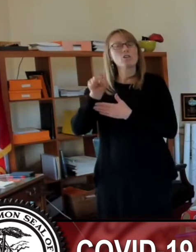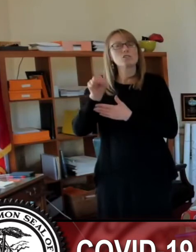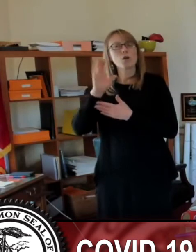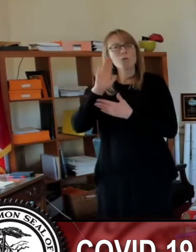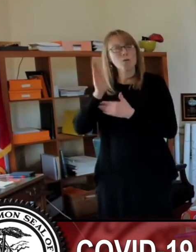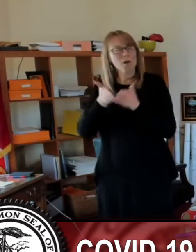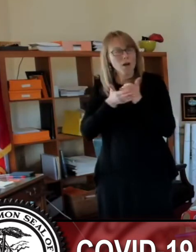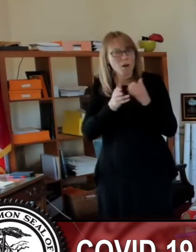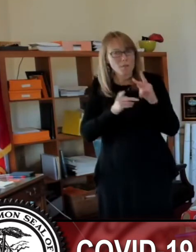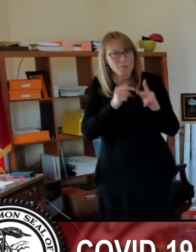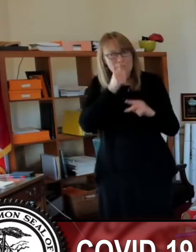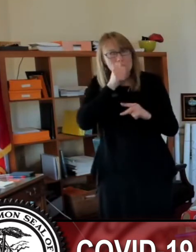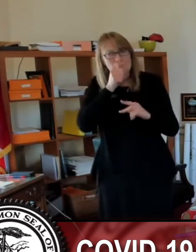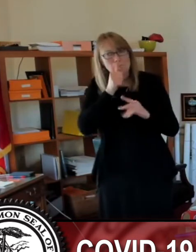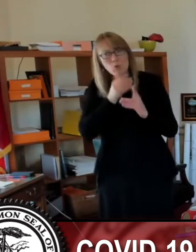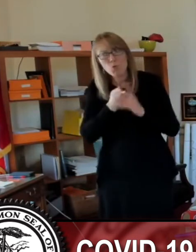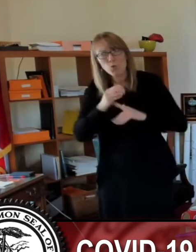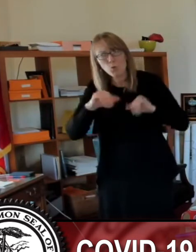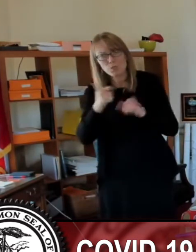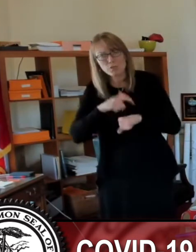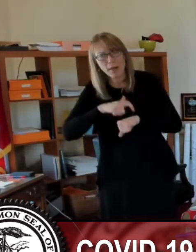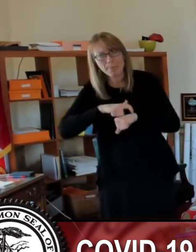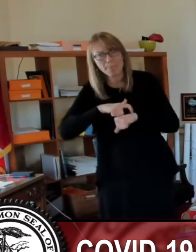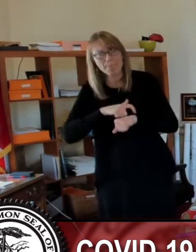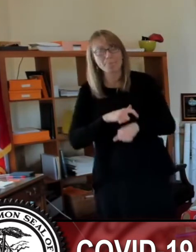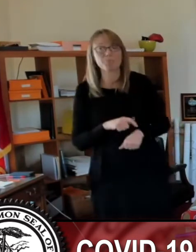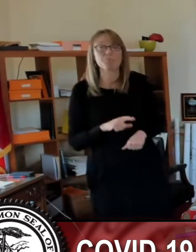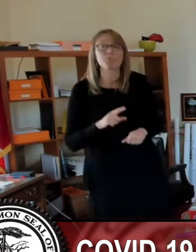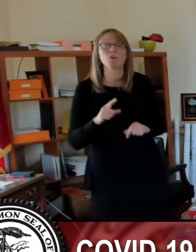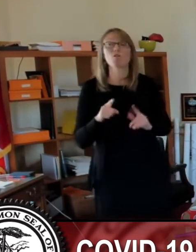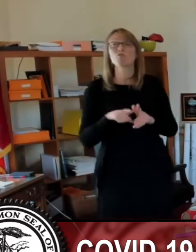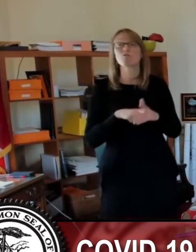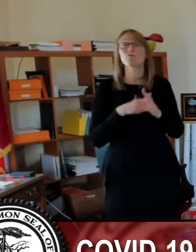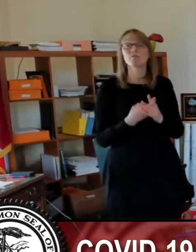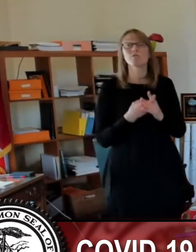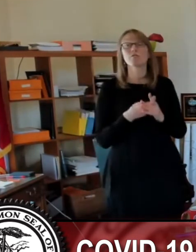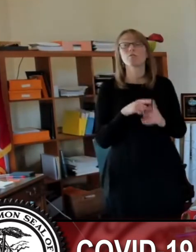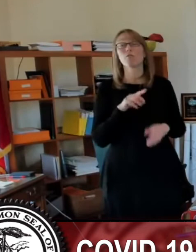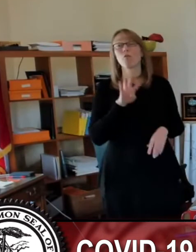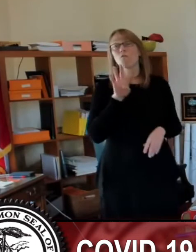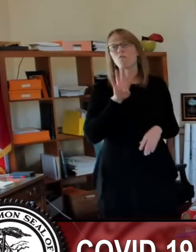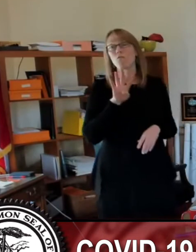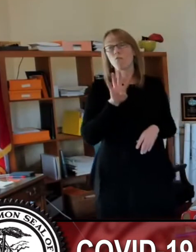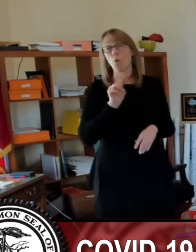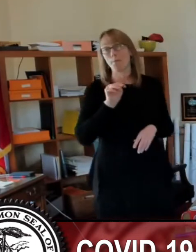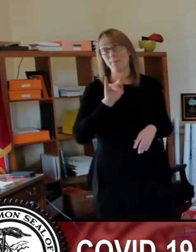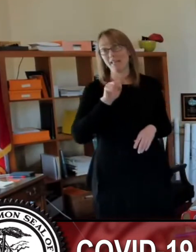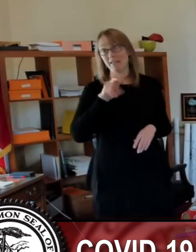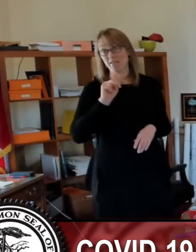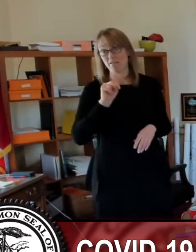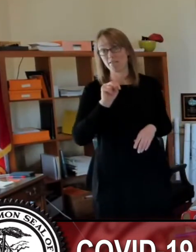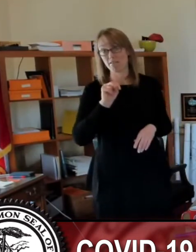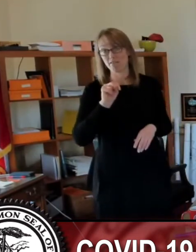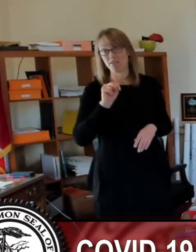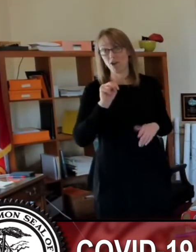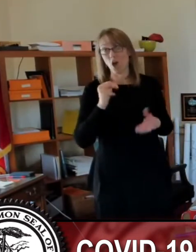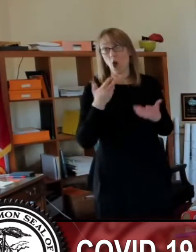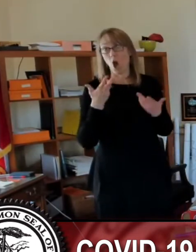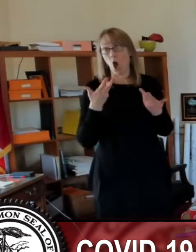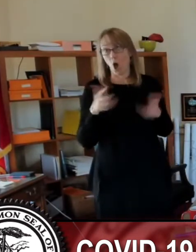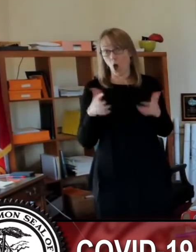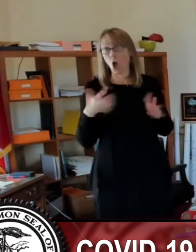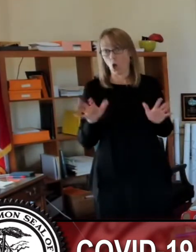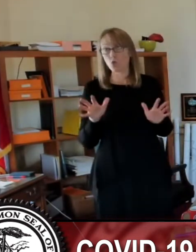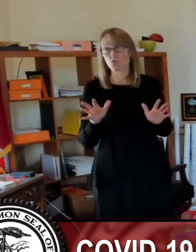that was originally invested? The original 4 million is all spoken for, and it's either